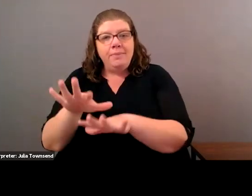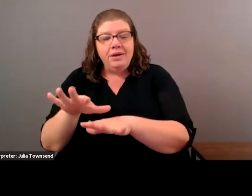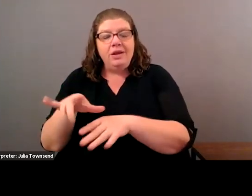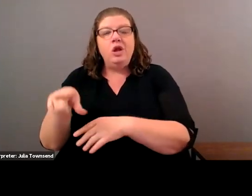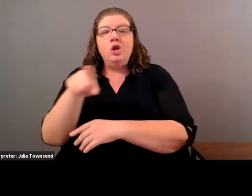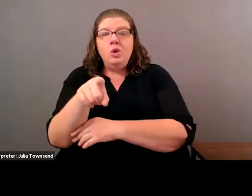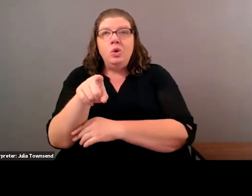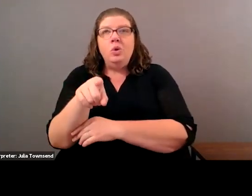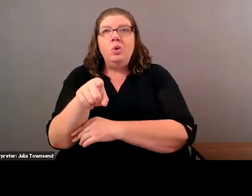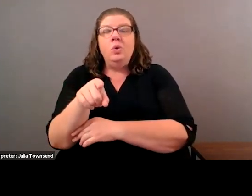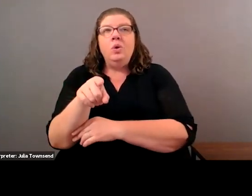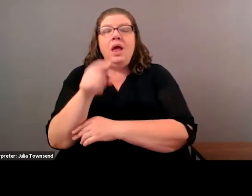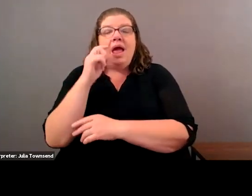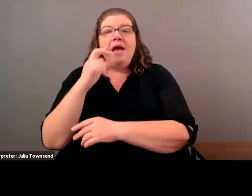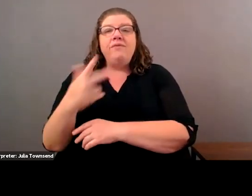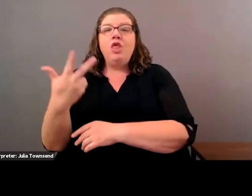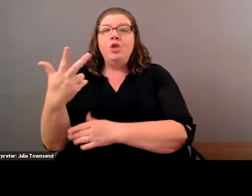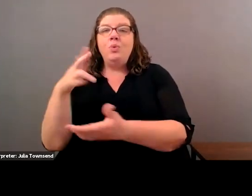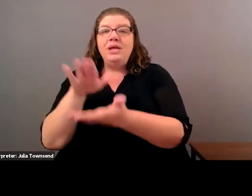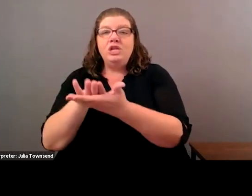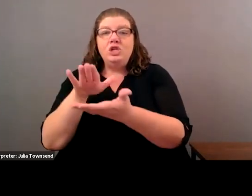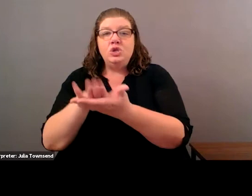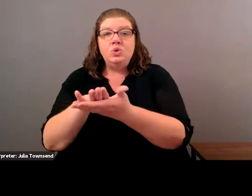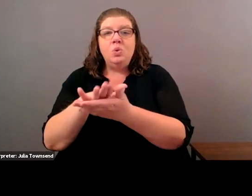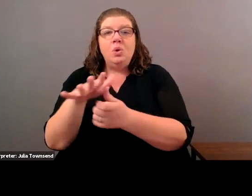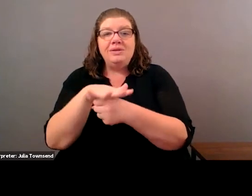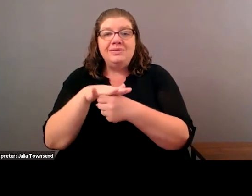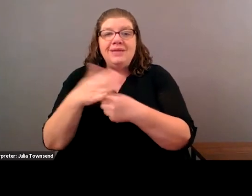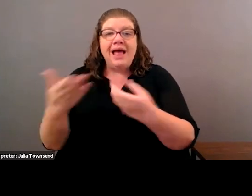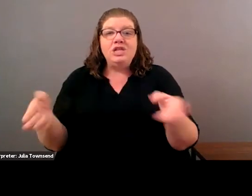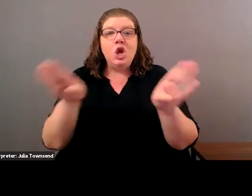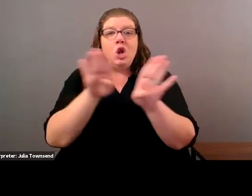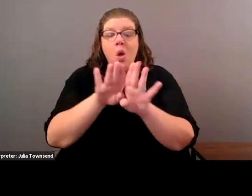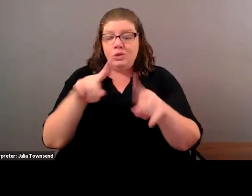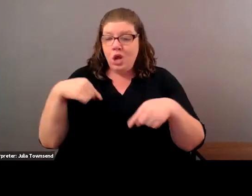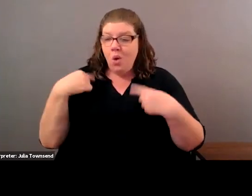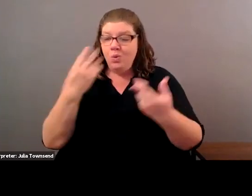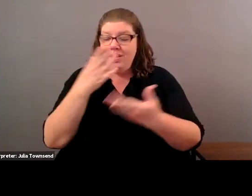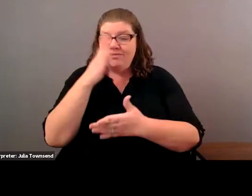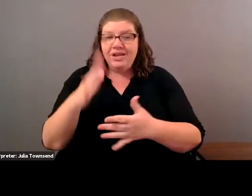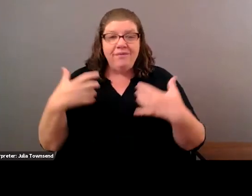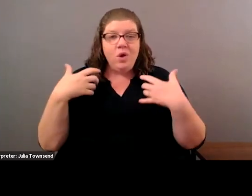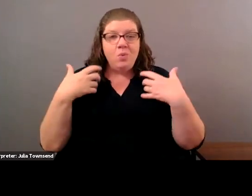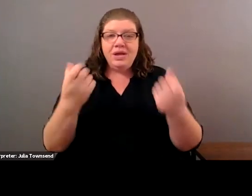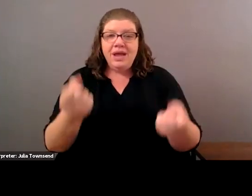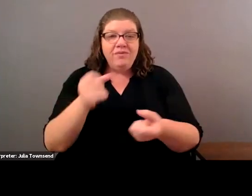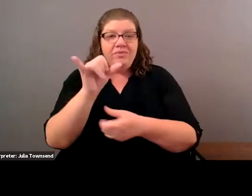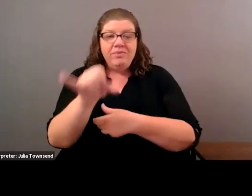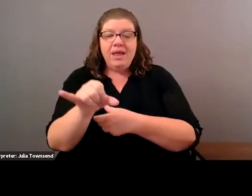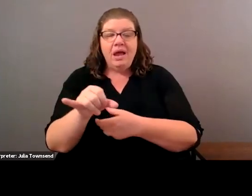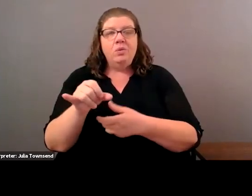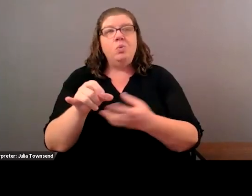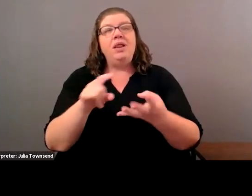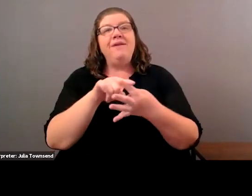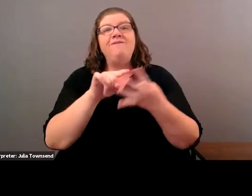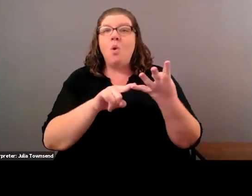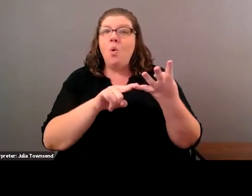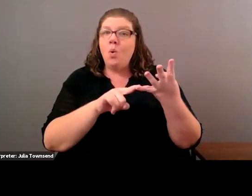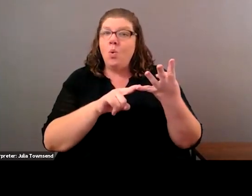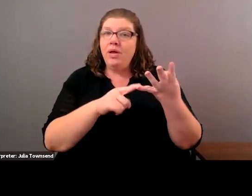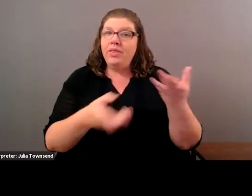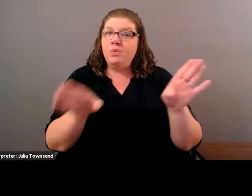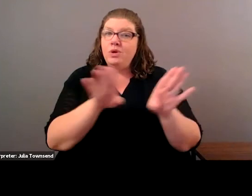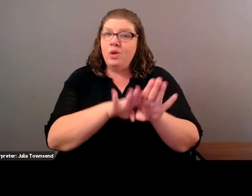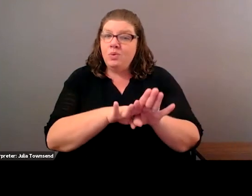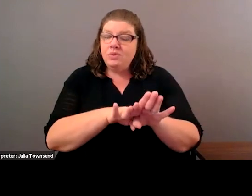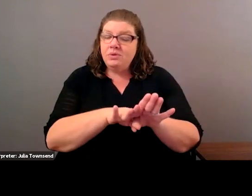3 school sites and we've never recovered. You sold 4, actually. I